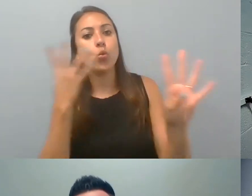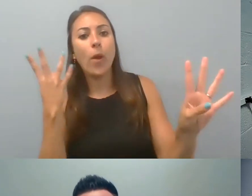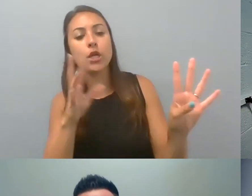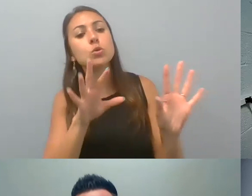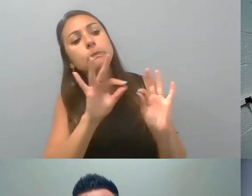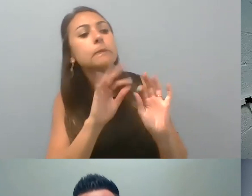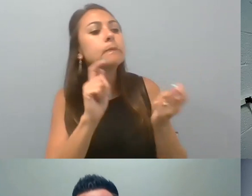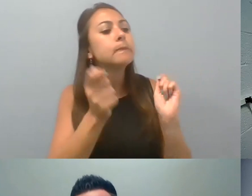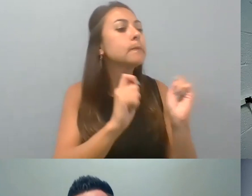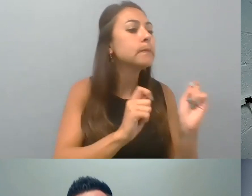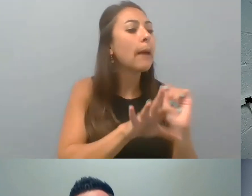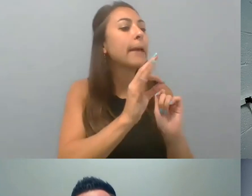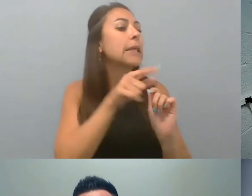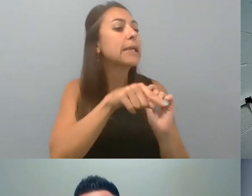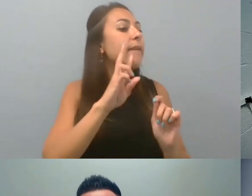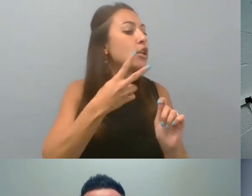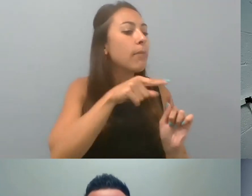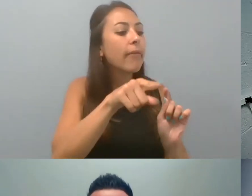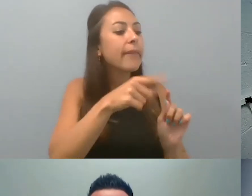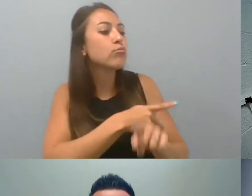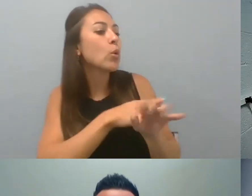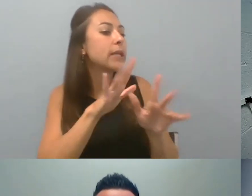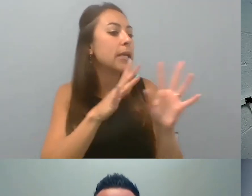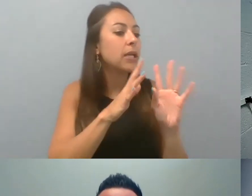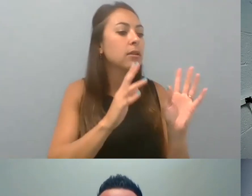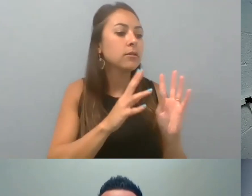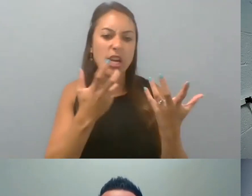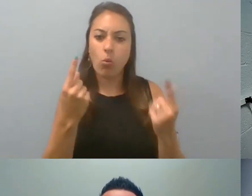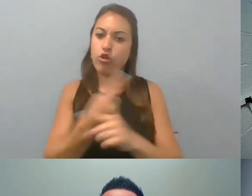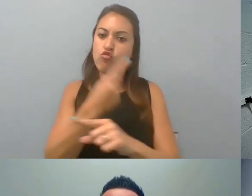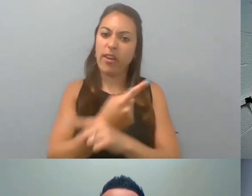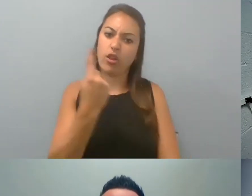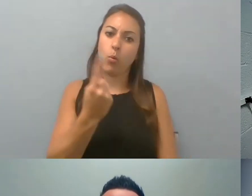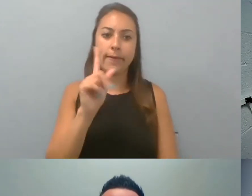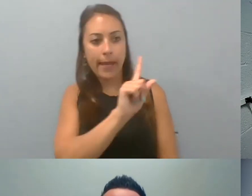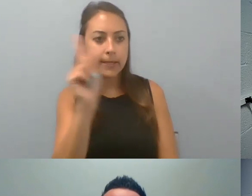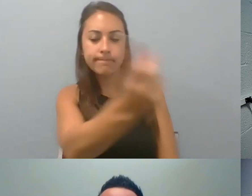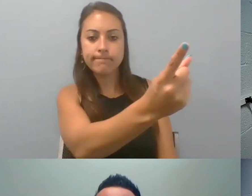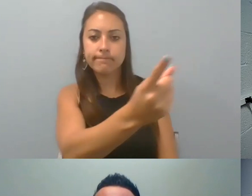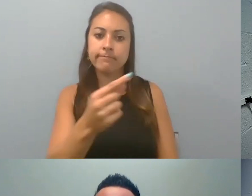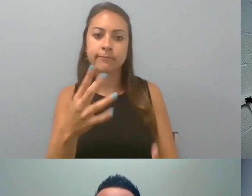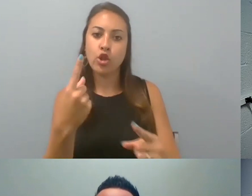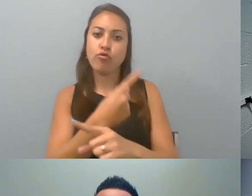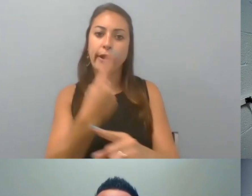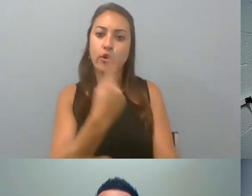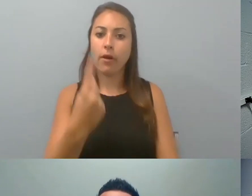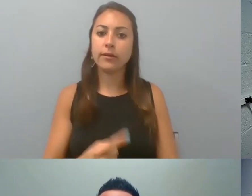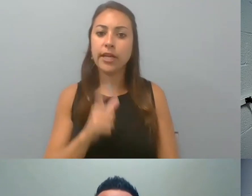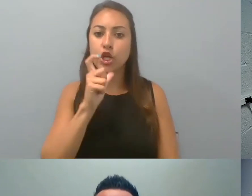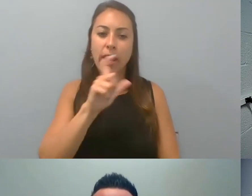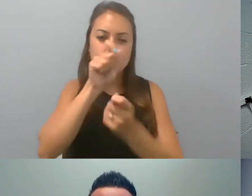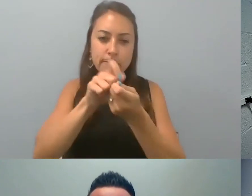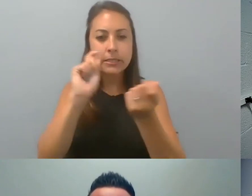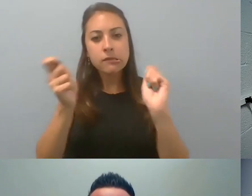single vegetable and protein and your curry sauce and heat level, you could kind of bypass the line and get one